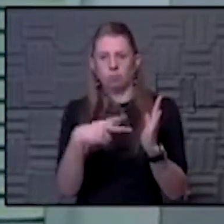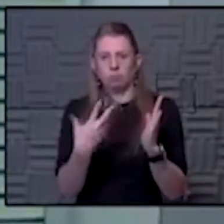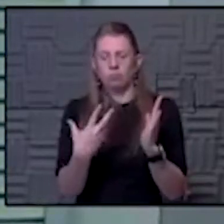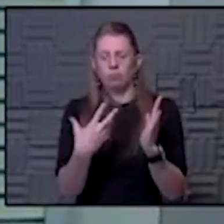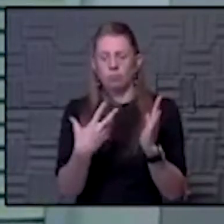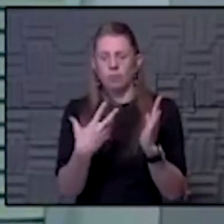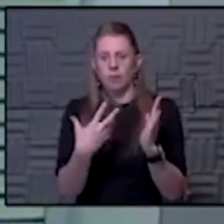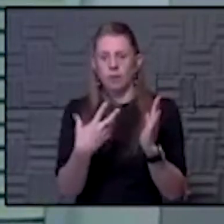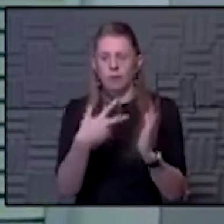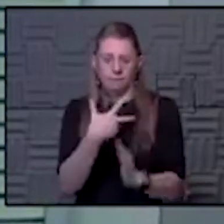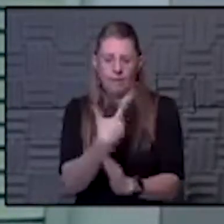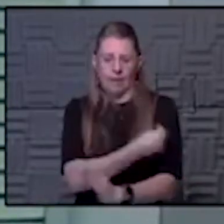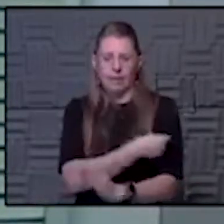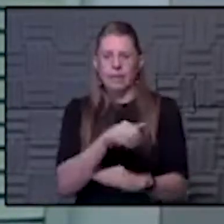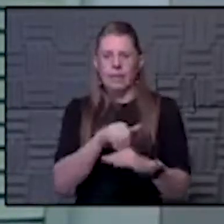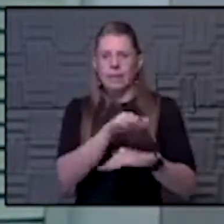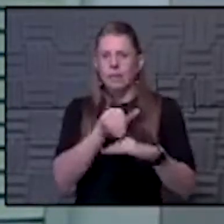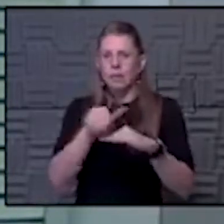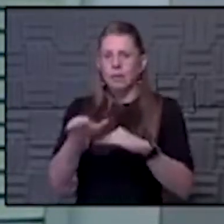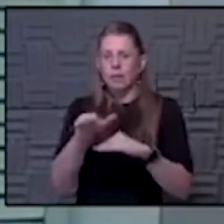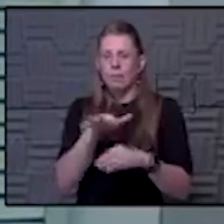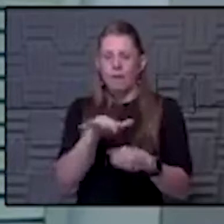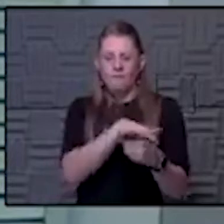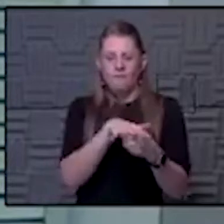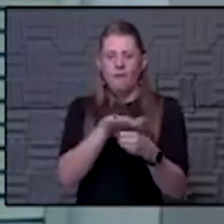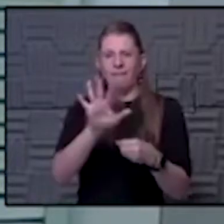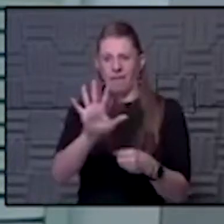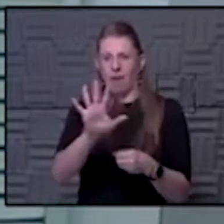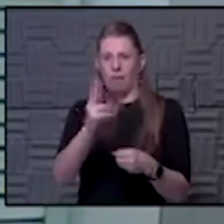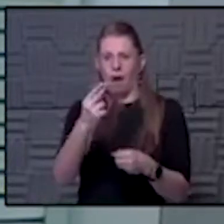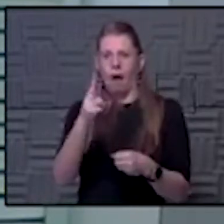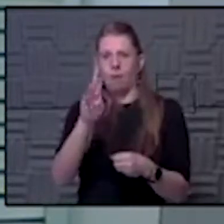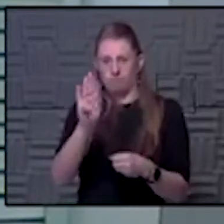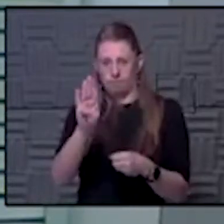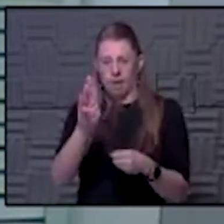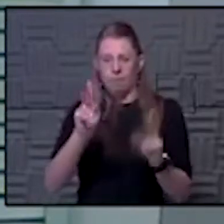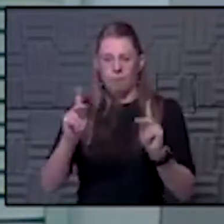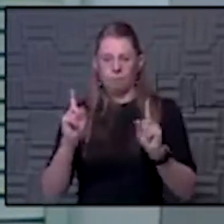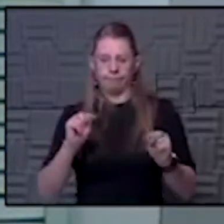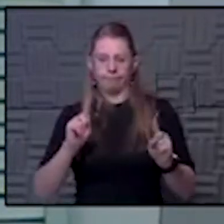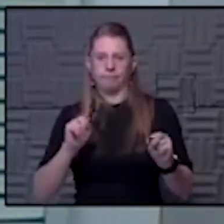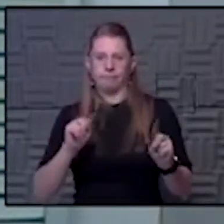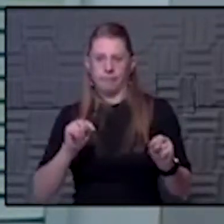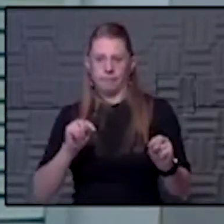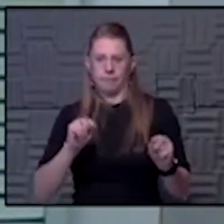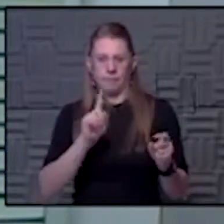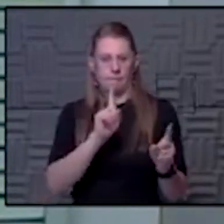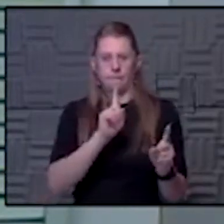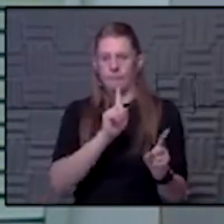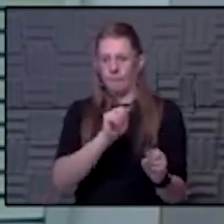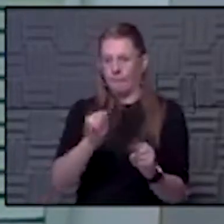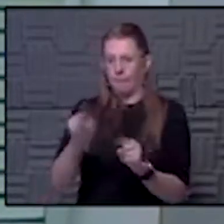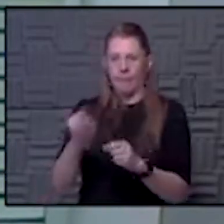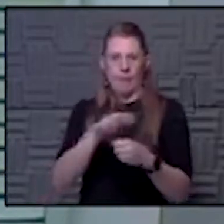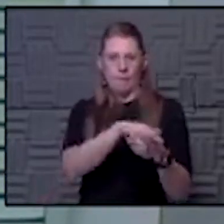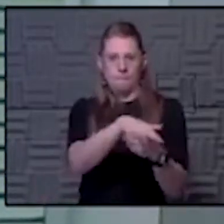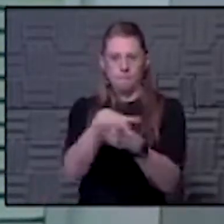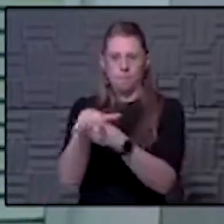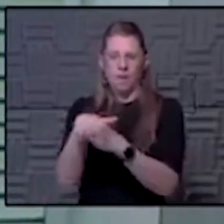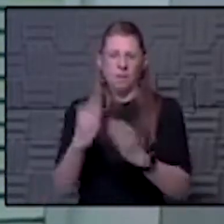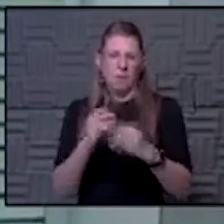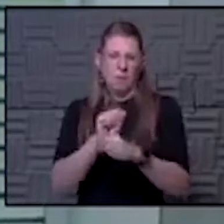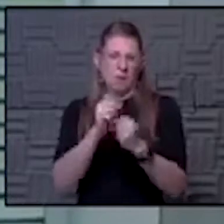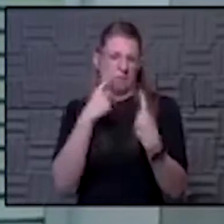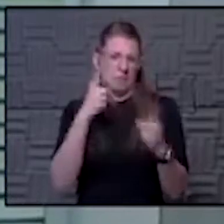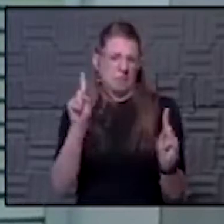there would be vaccines sent to about 5 hubs, and then people would go to those hubs. Well, that might work well in Washington, D.C. or